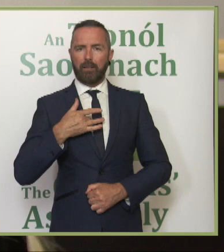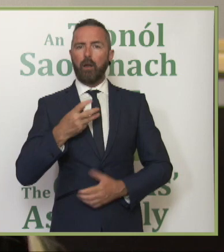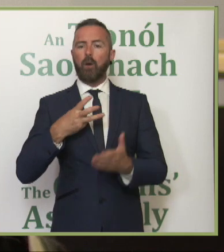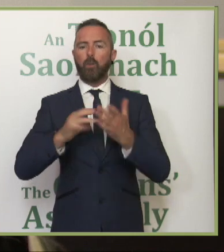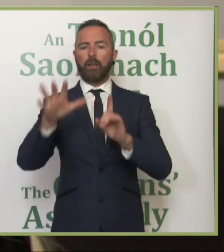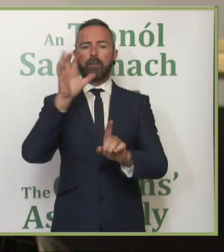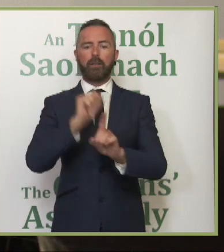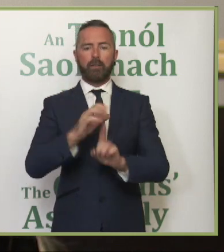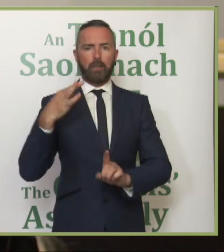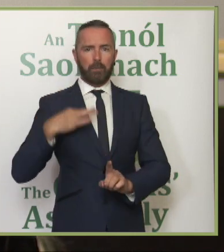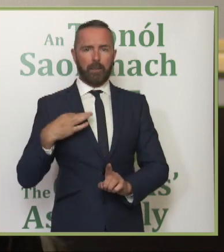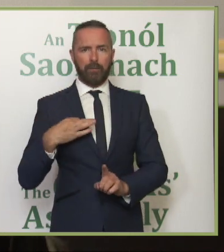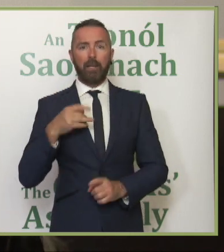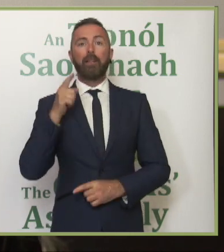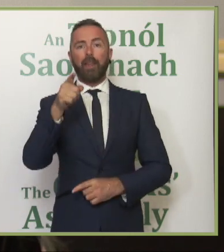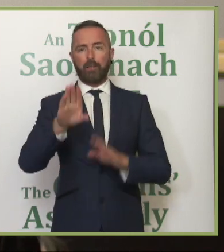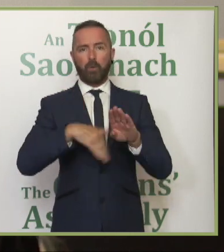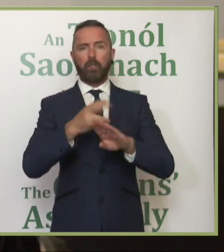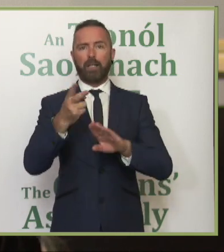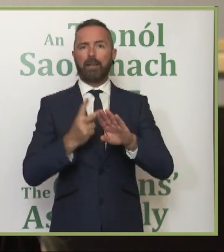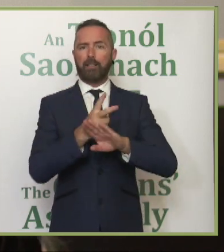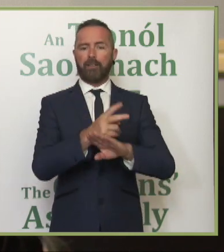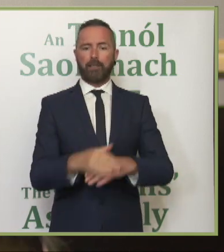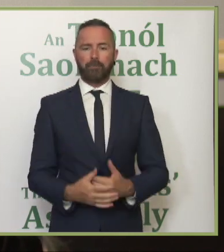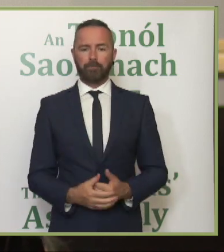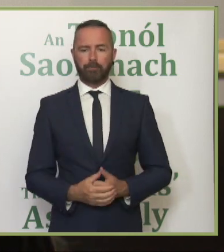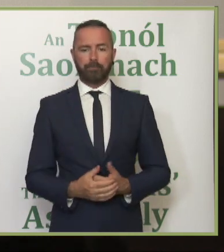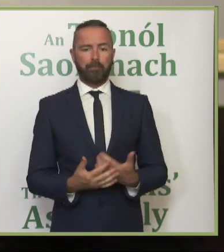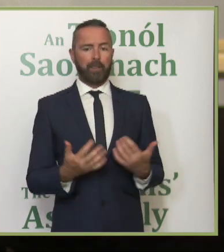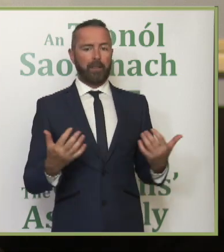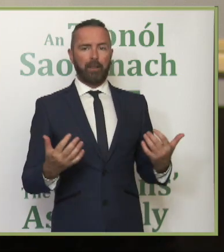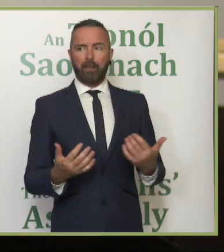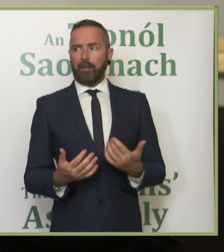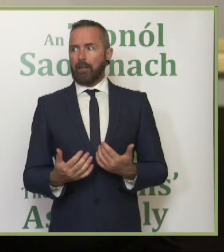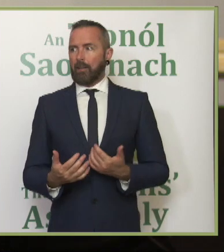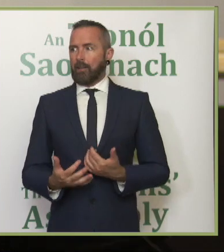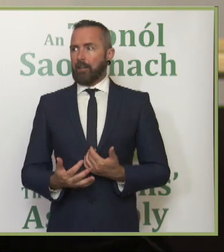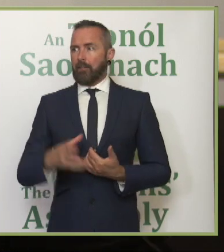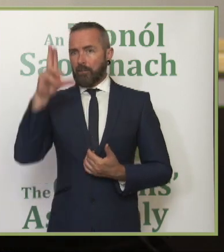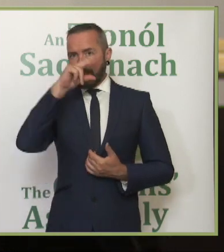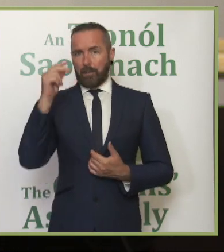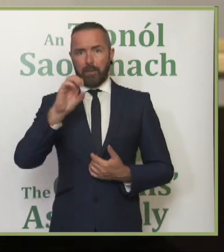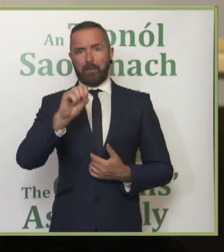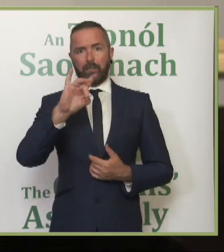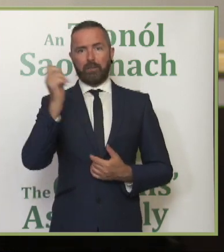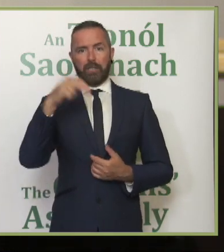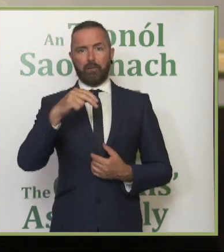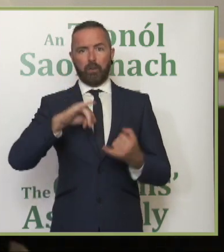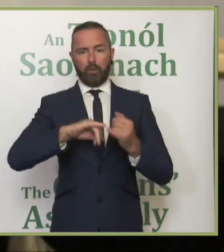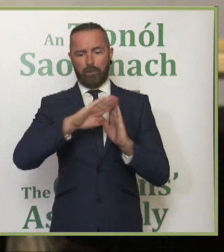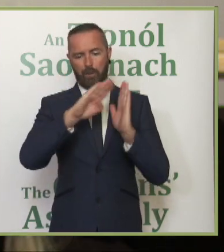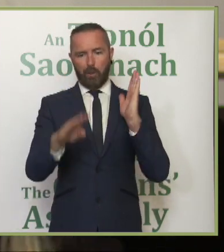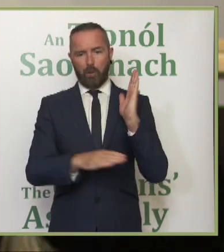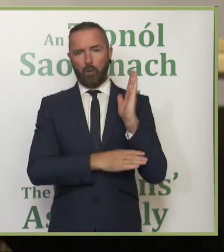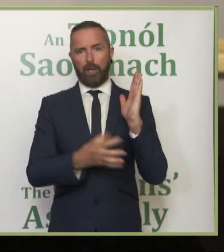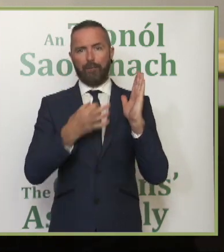is, that's where your intervention is. And whether that's from, if we take Sharon, who had low-level risk,